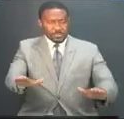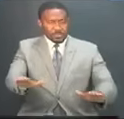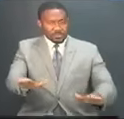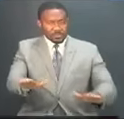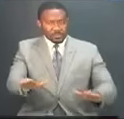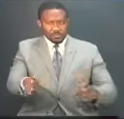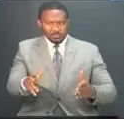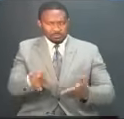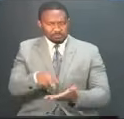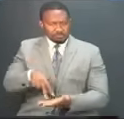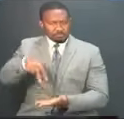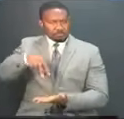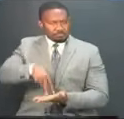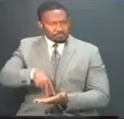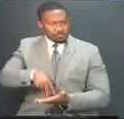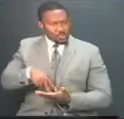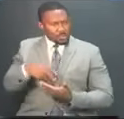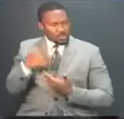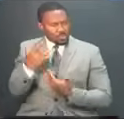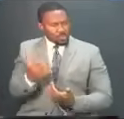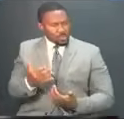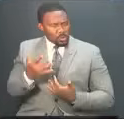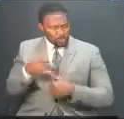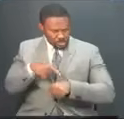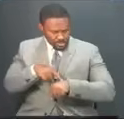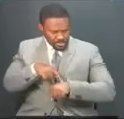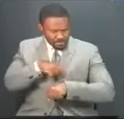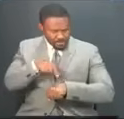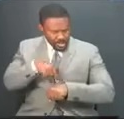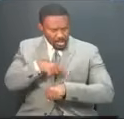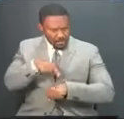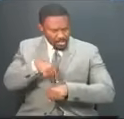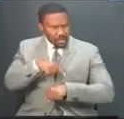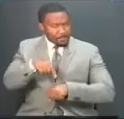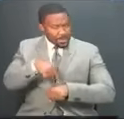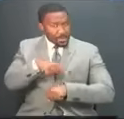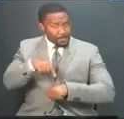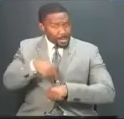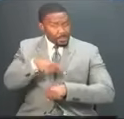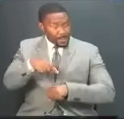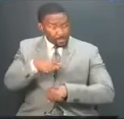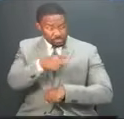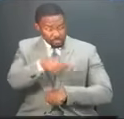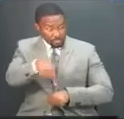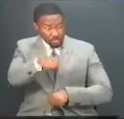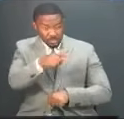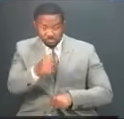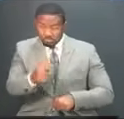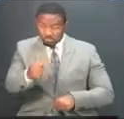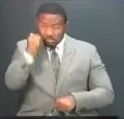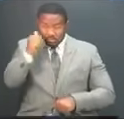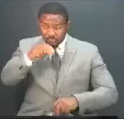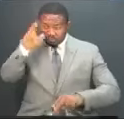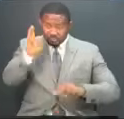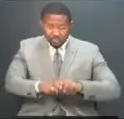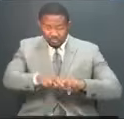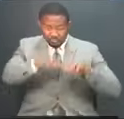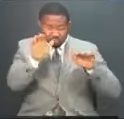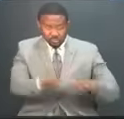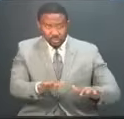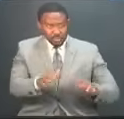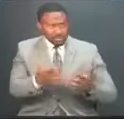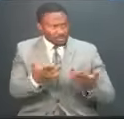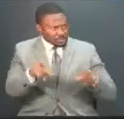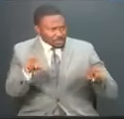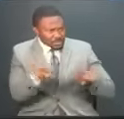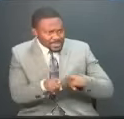for a very long time and they did not. They continued conducting